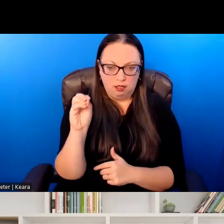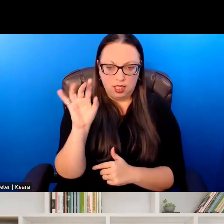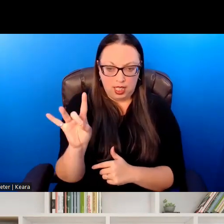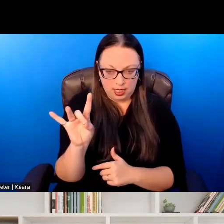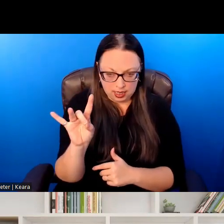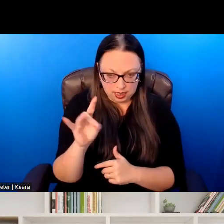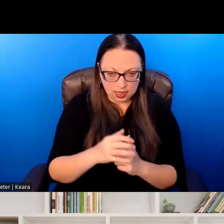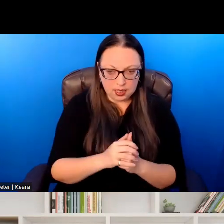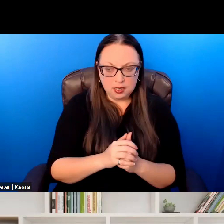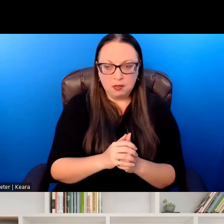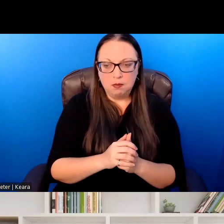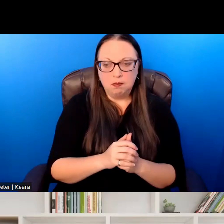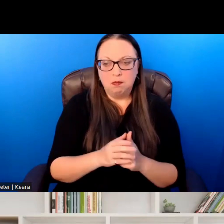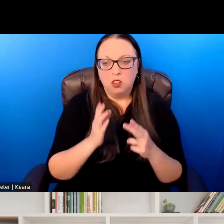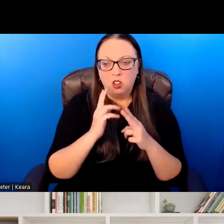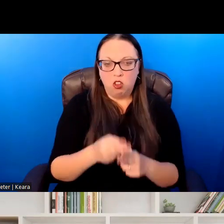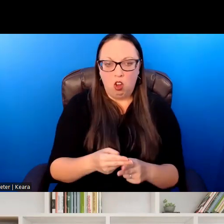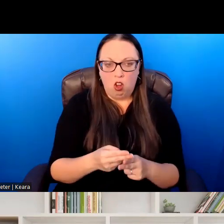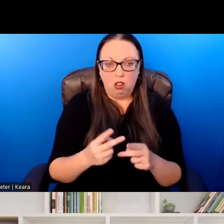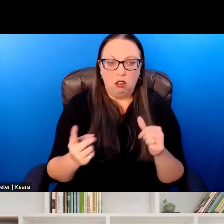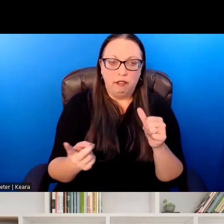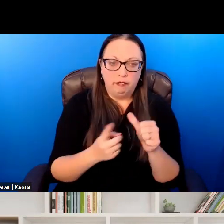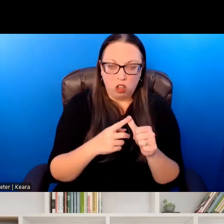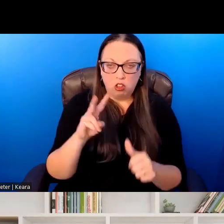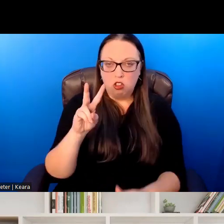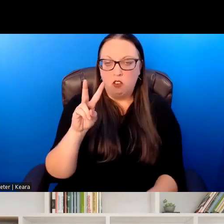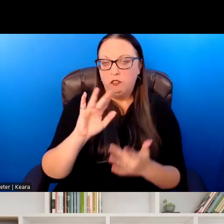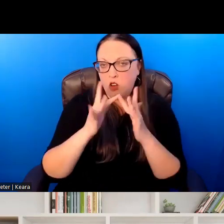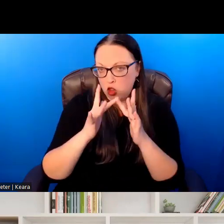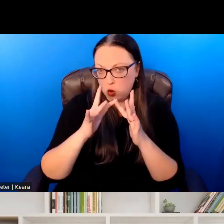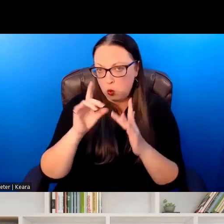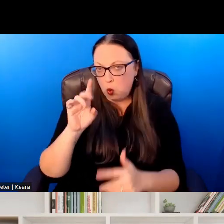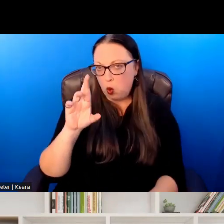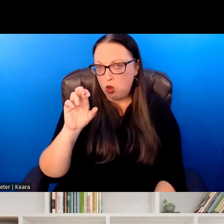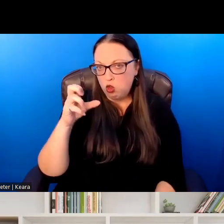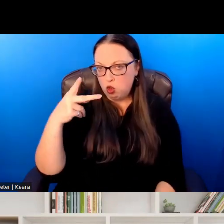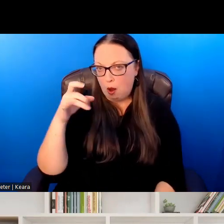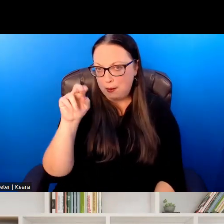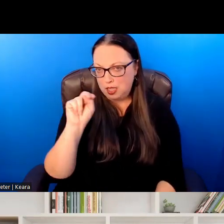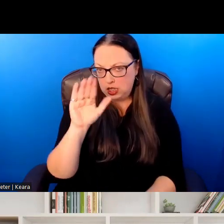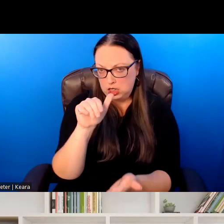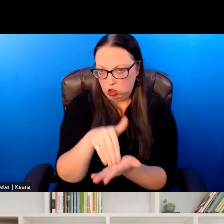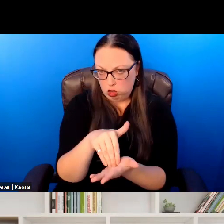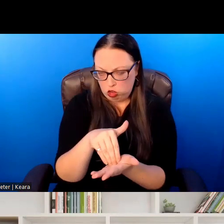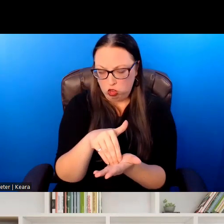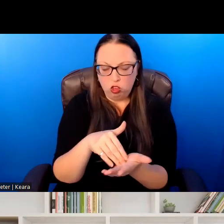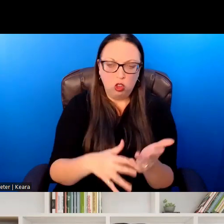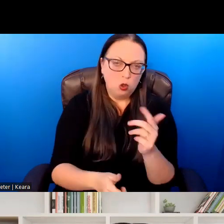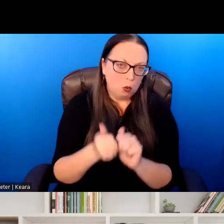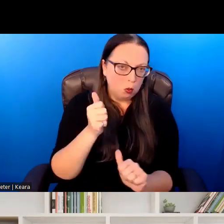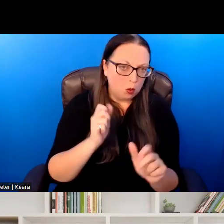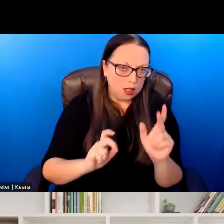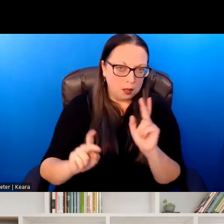2008. It's called the first virtual drop-in center. So most of those that have